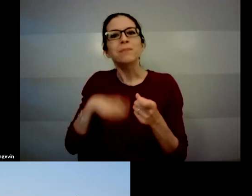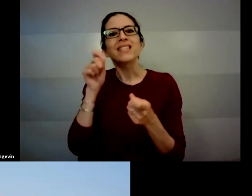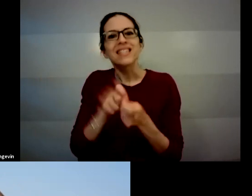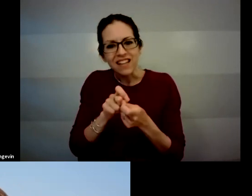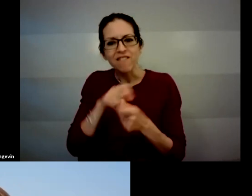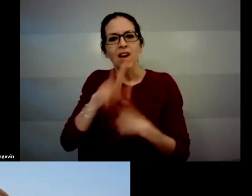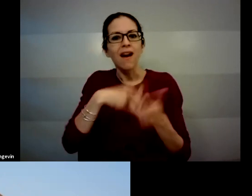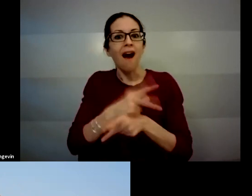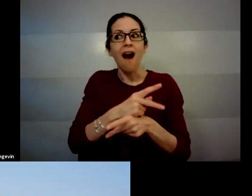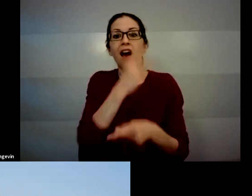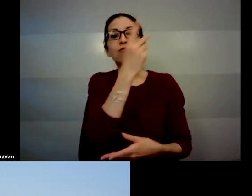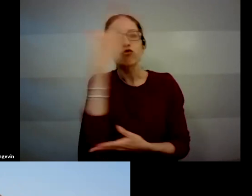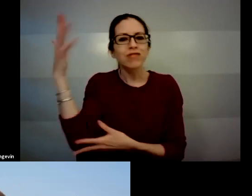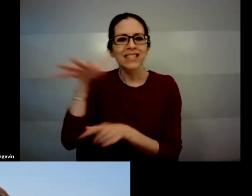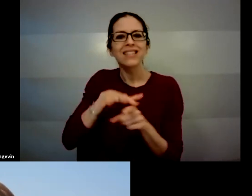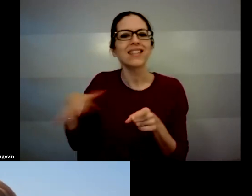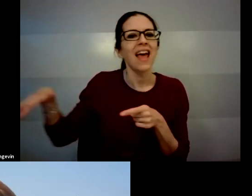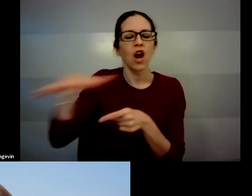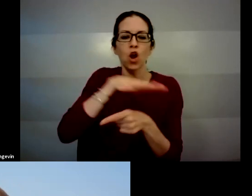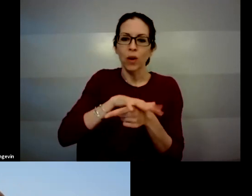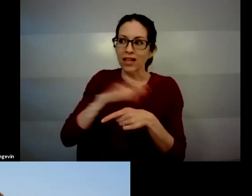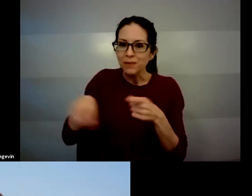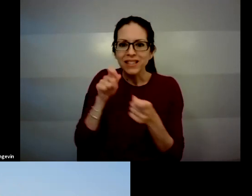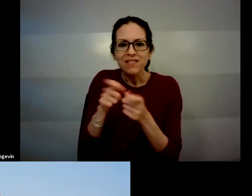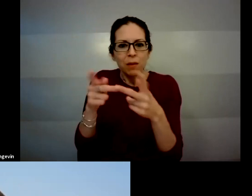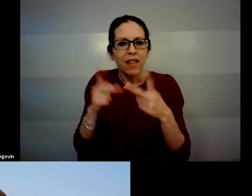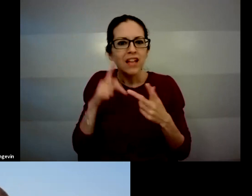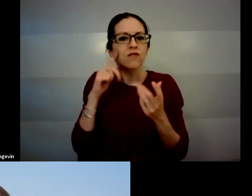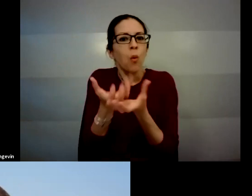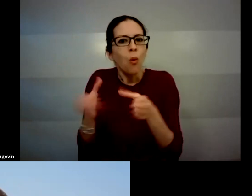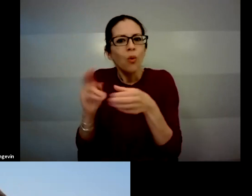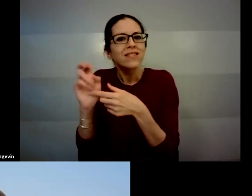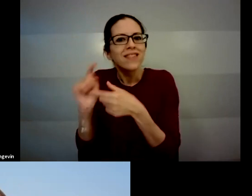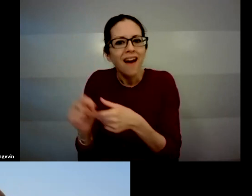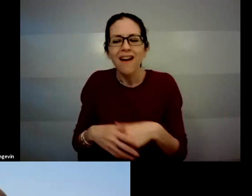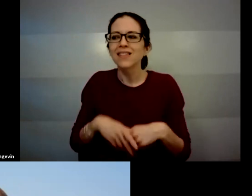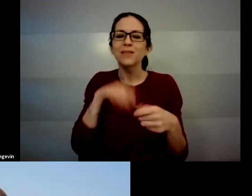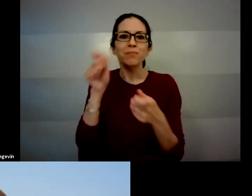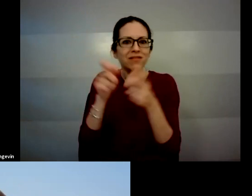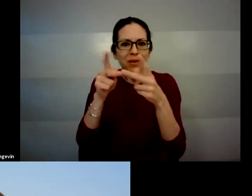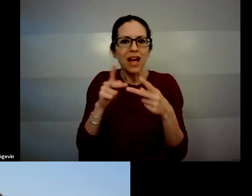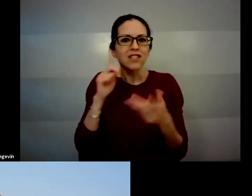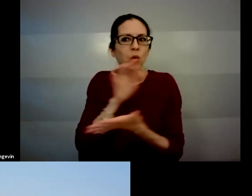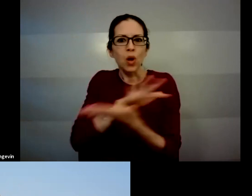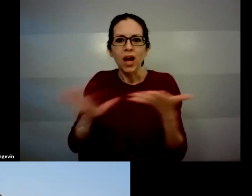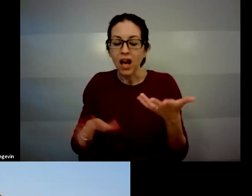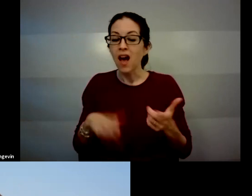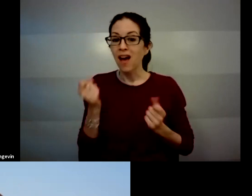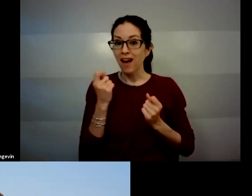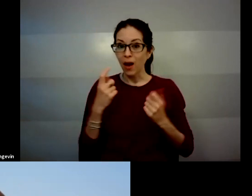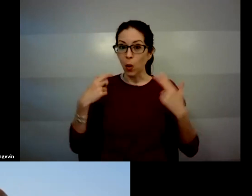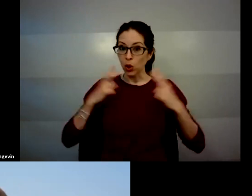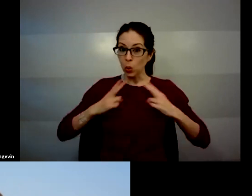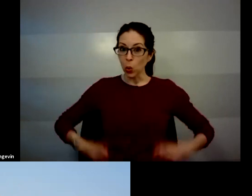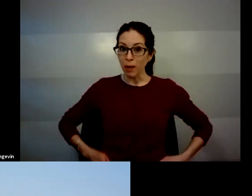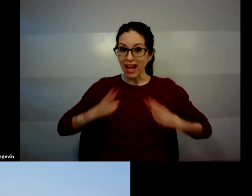survive. And as humans take over the planet, as climate change is accelerating, those habitats are becoming smaller